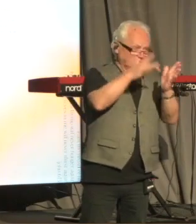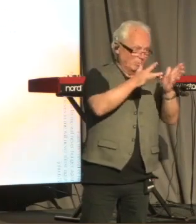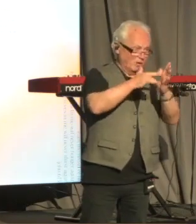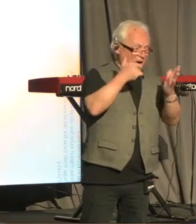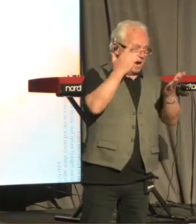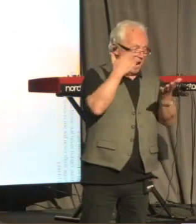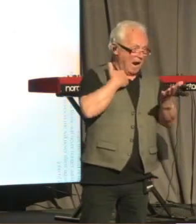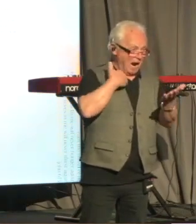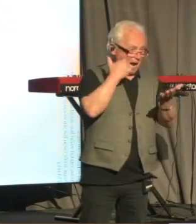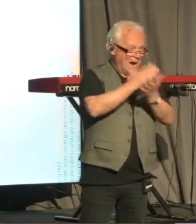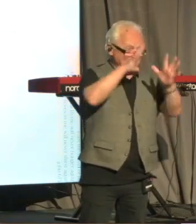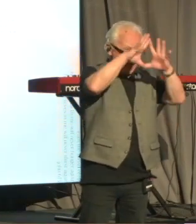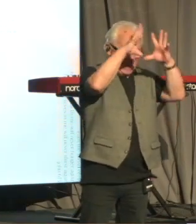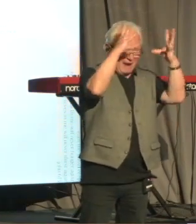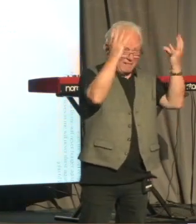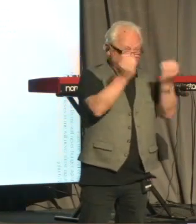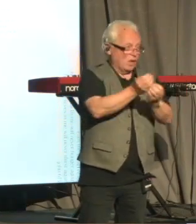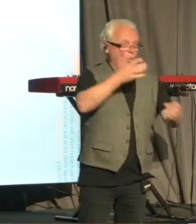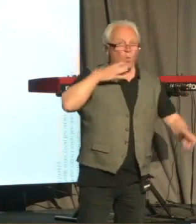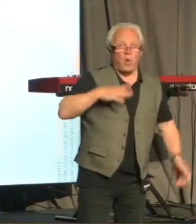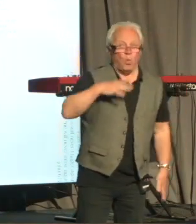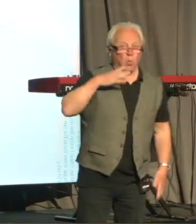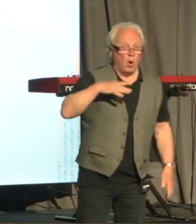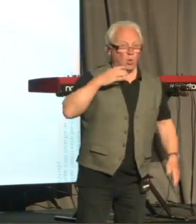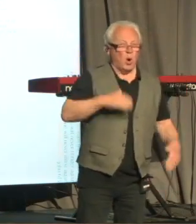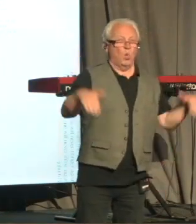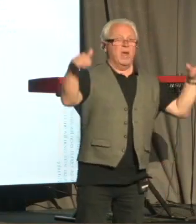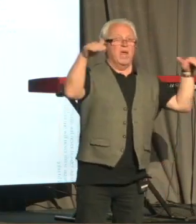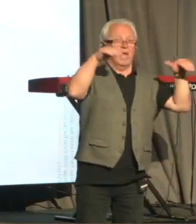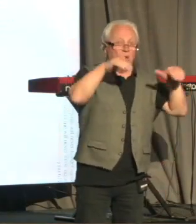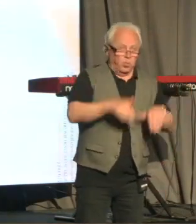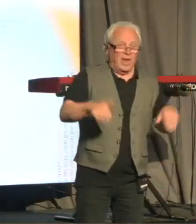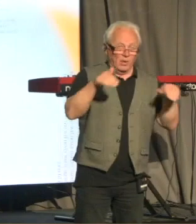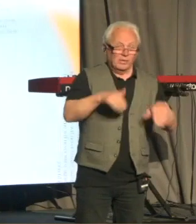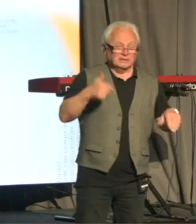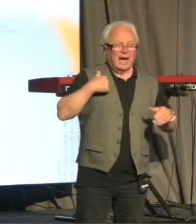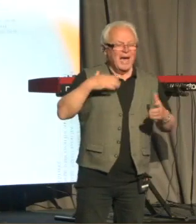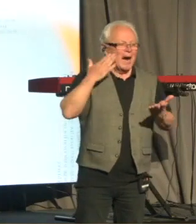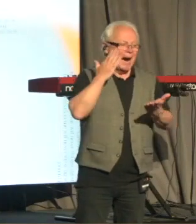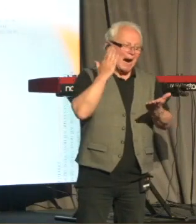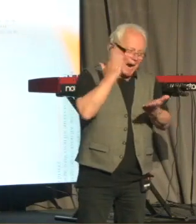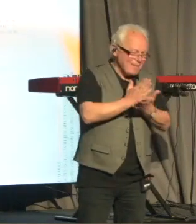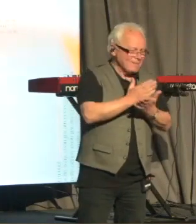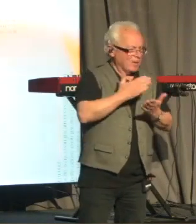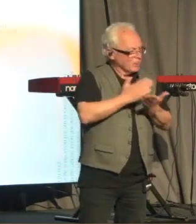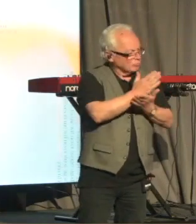everything you have been longing for and waiting for in your life. I am the bread of life.